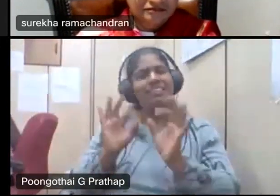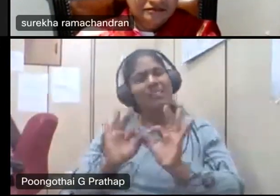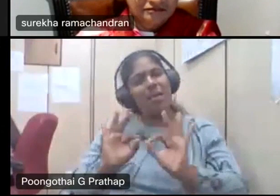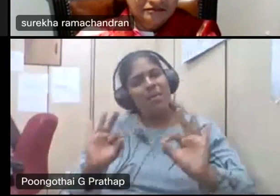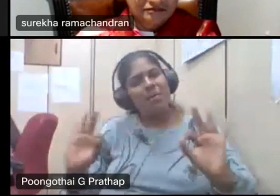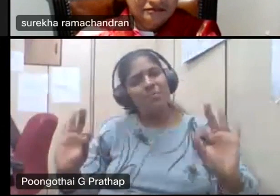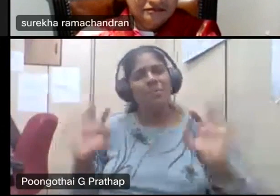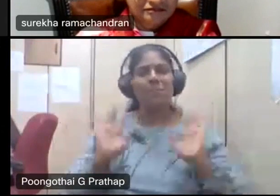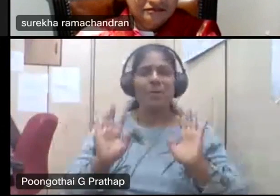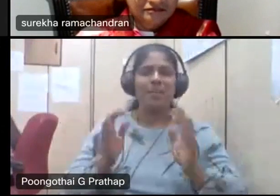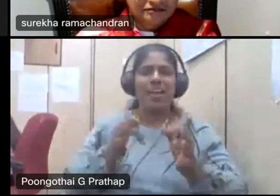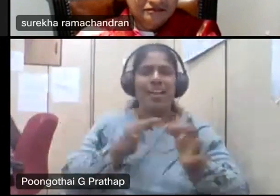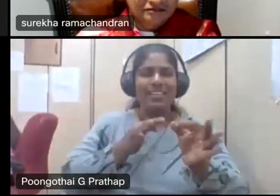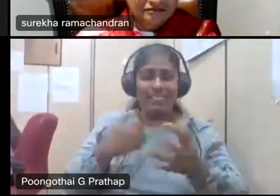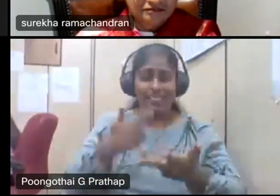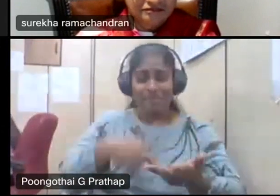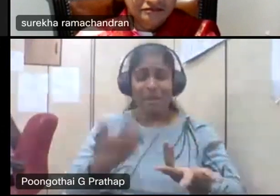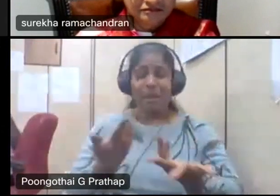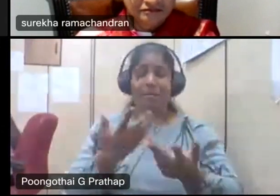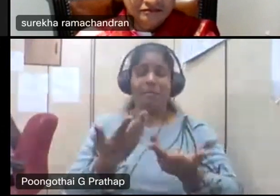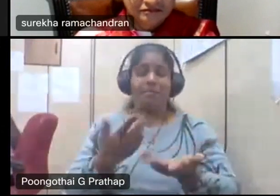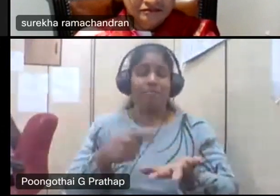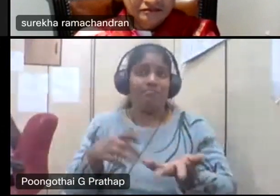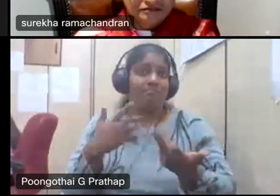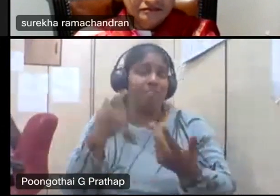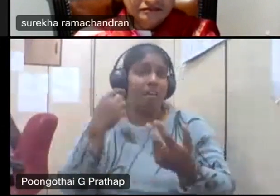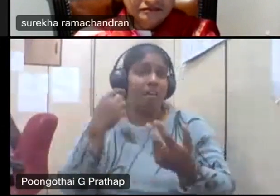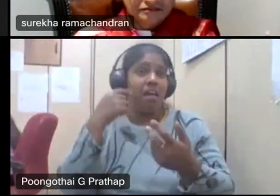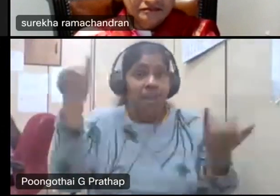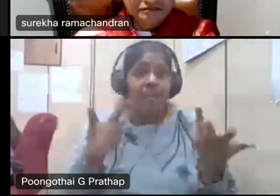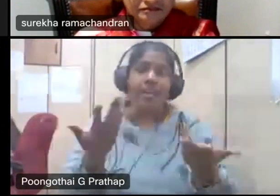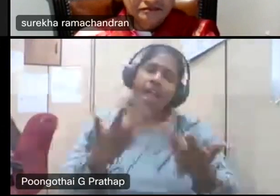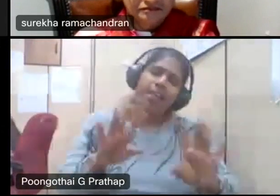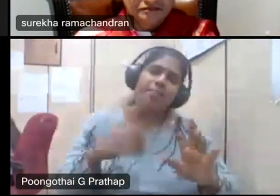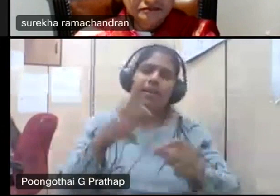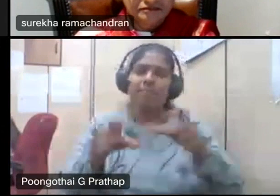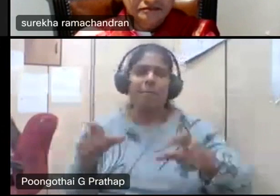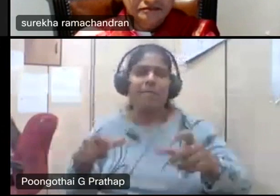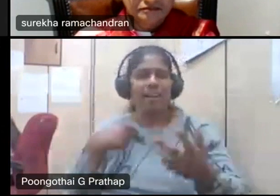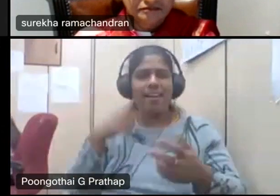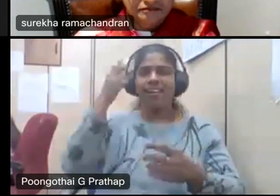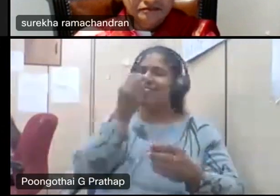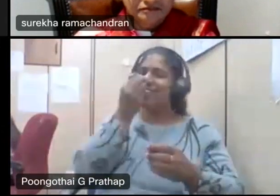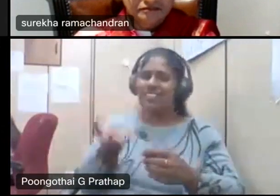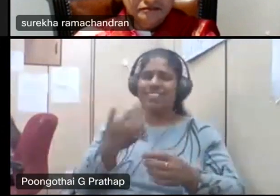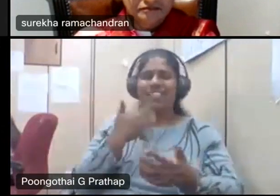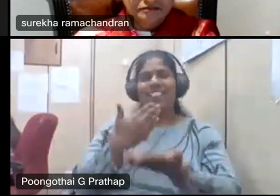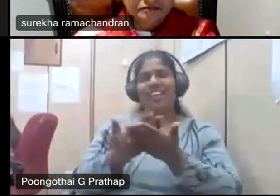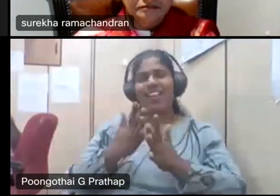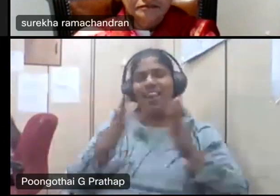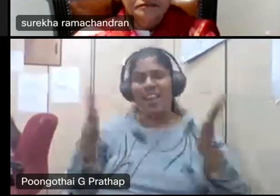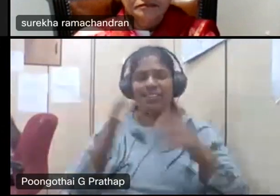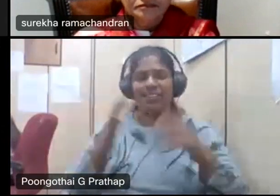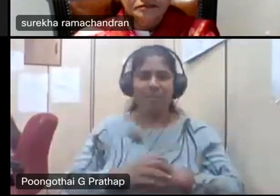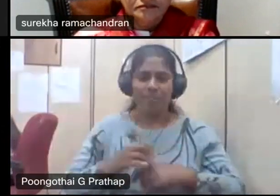me understood a bit of what you said. So thank you very much, sir. And as usual, we'll move on to the